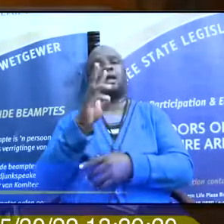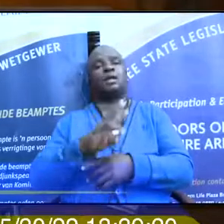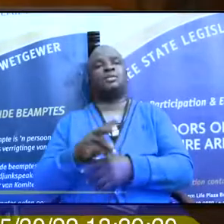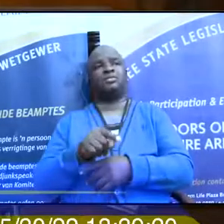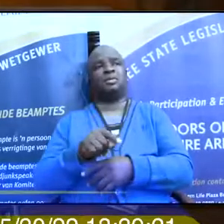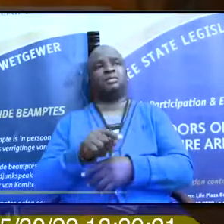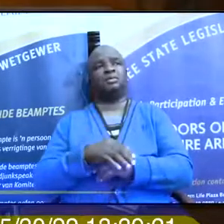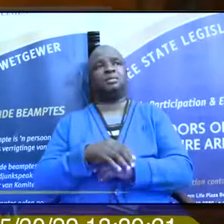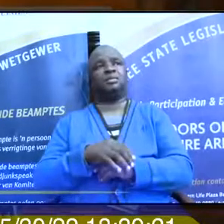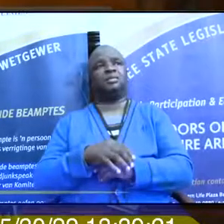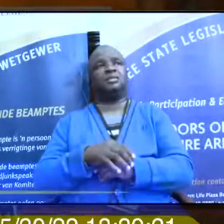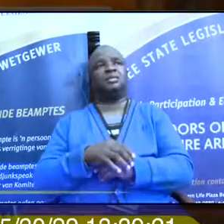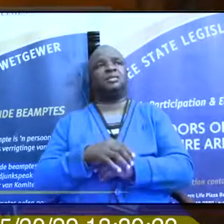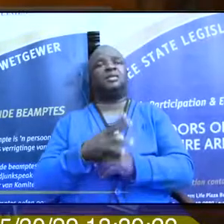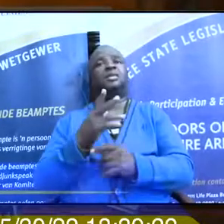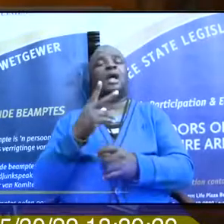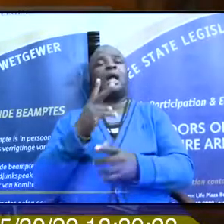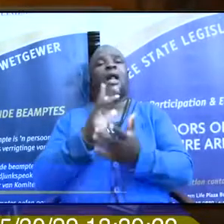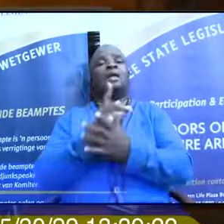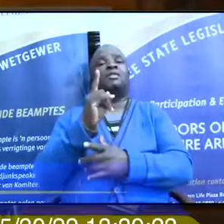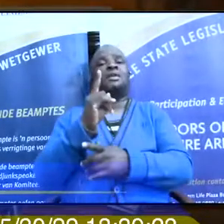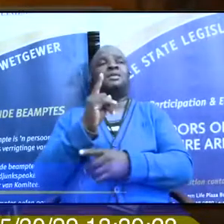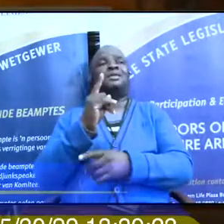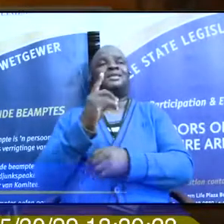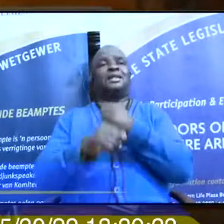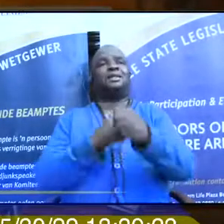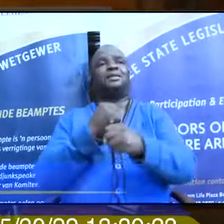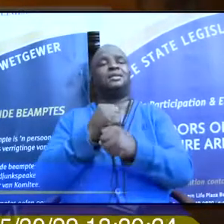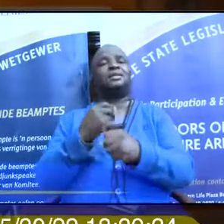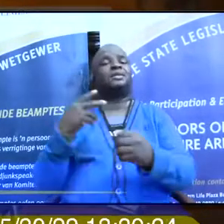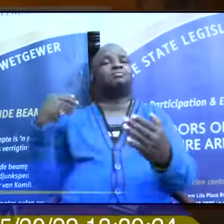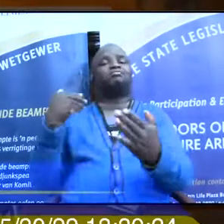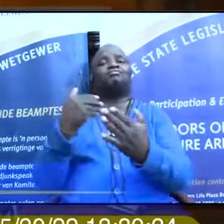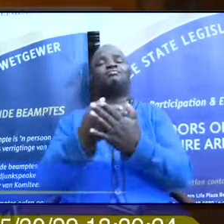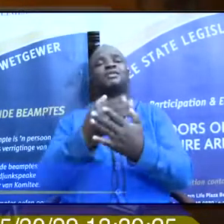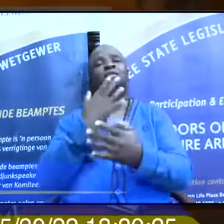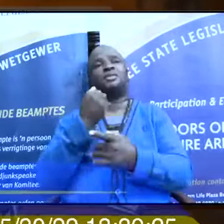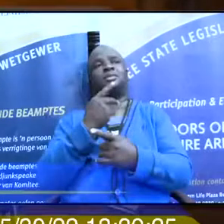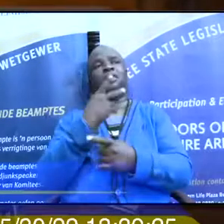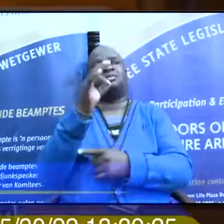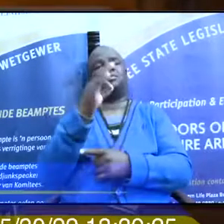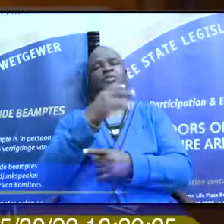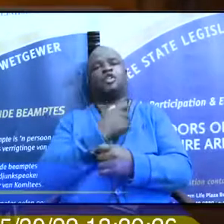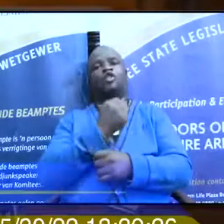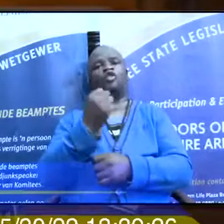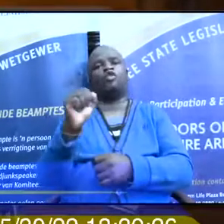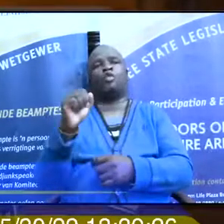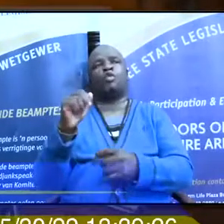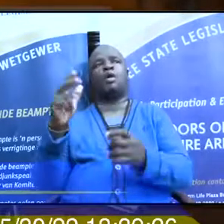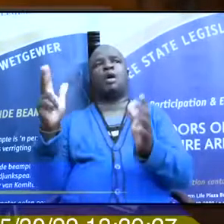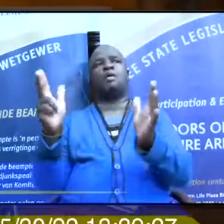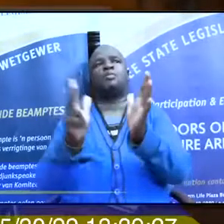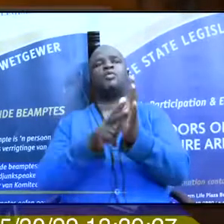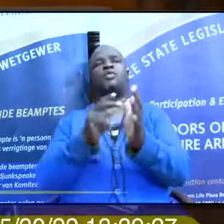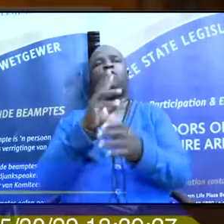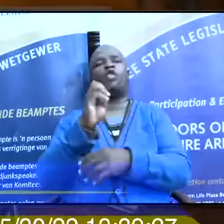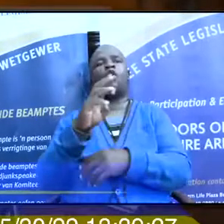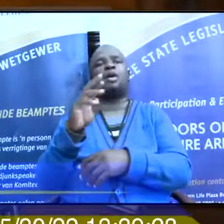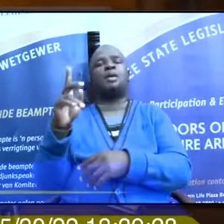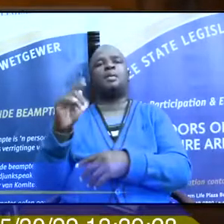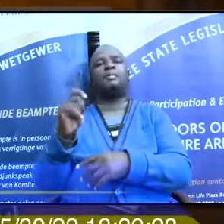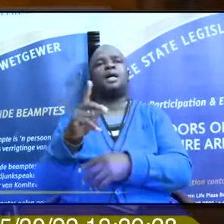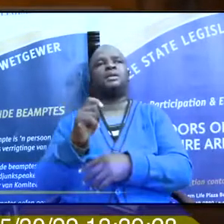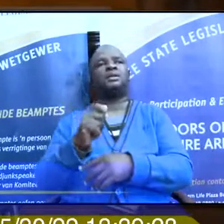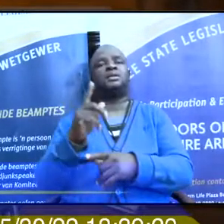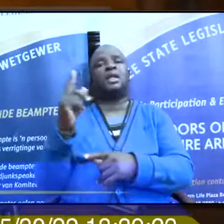about 11 years ago that do not approve walmart coming into this